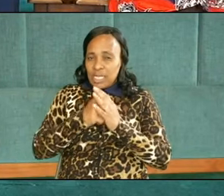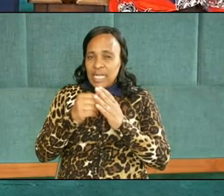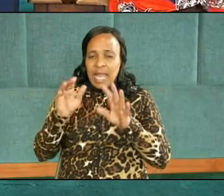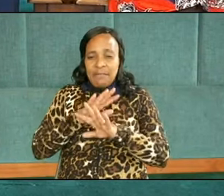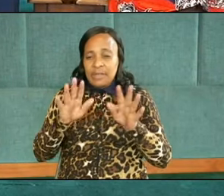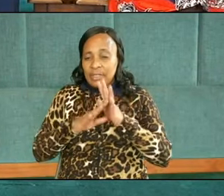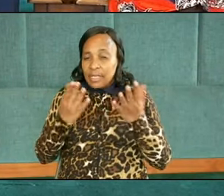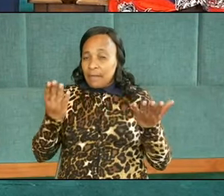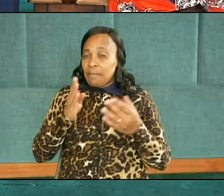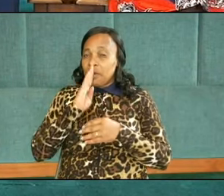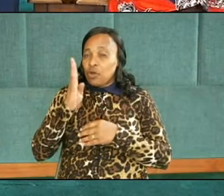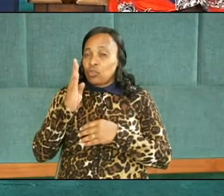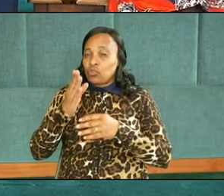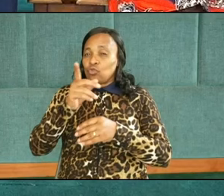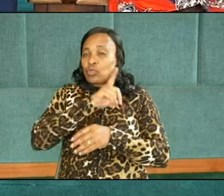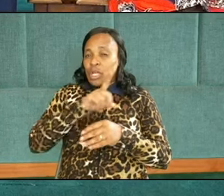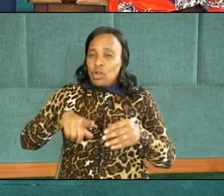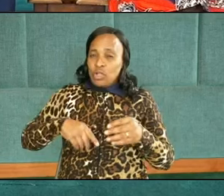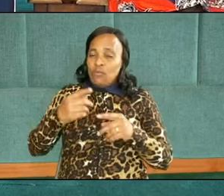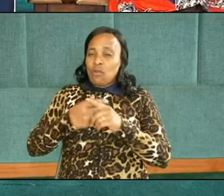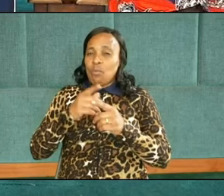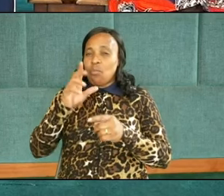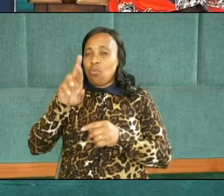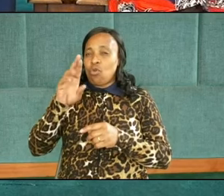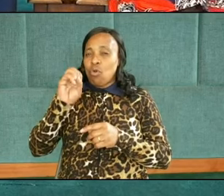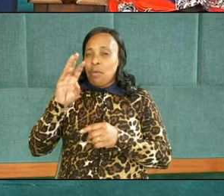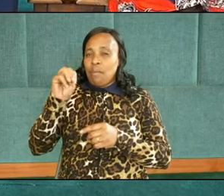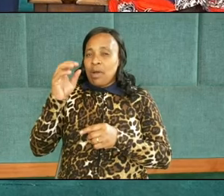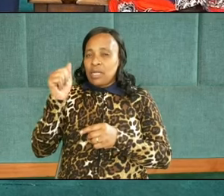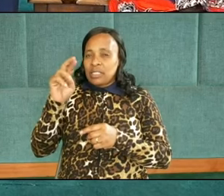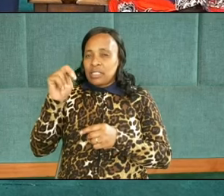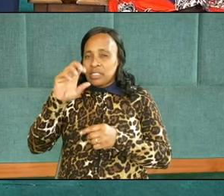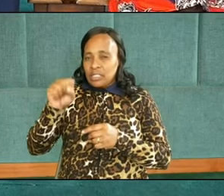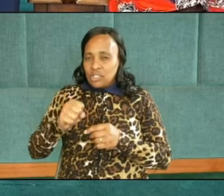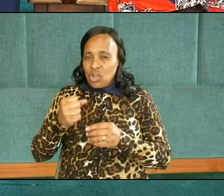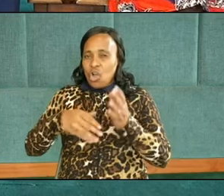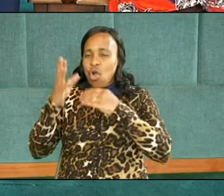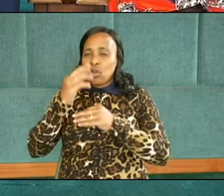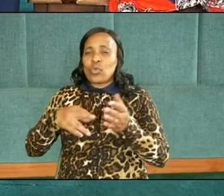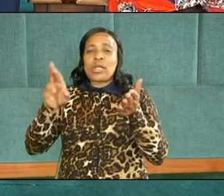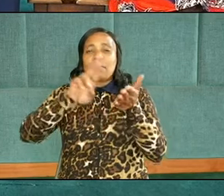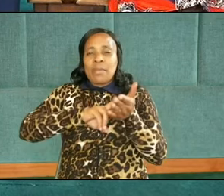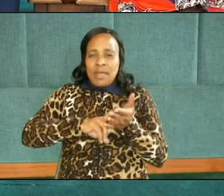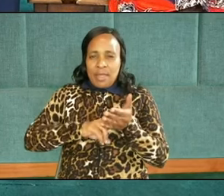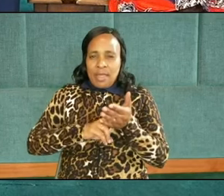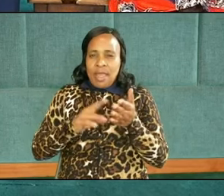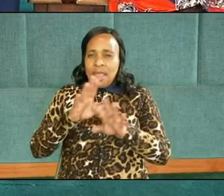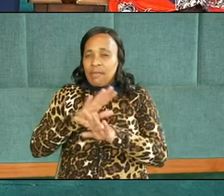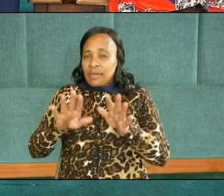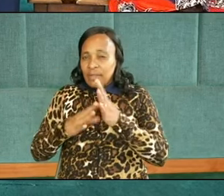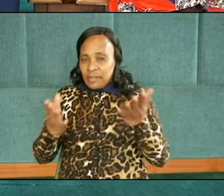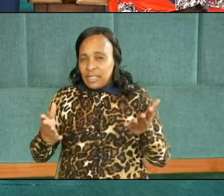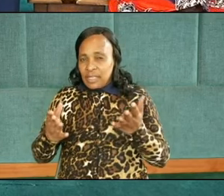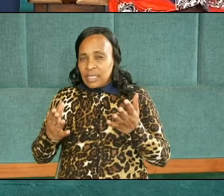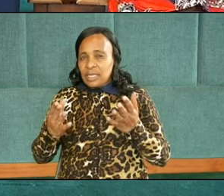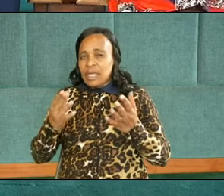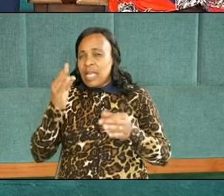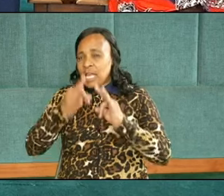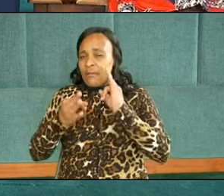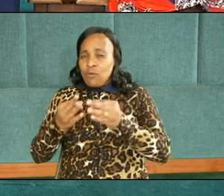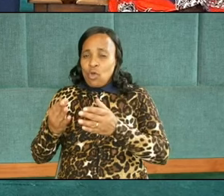Lord. In the book of Romans, the Lord will repay. So God's plan would always be for us to commit ourselves to